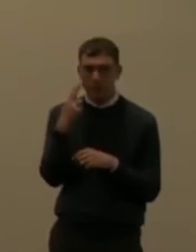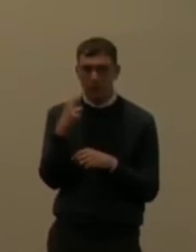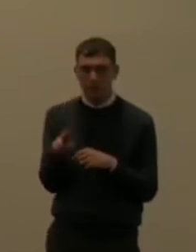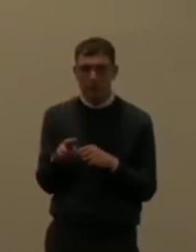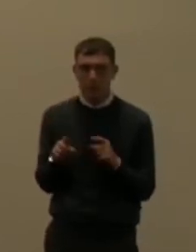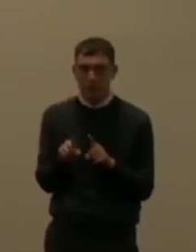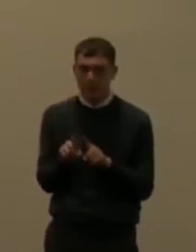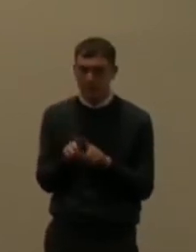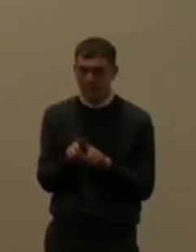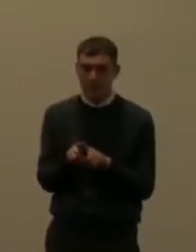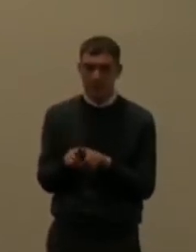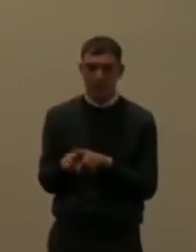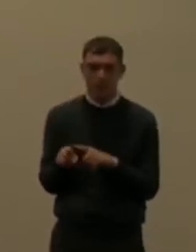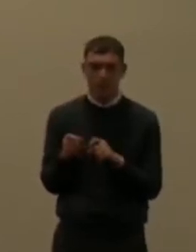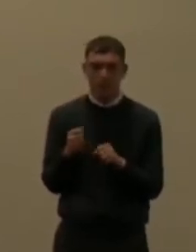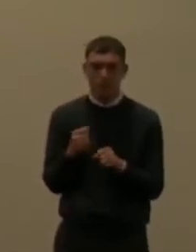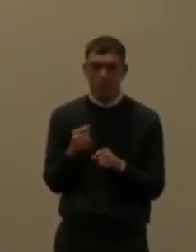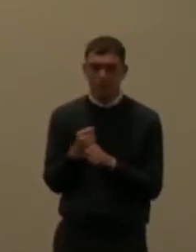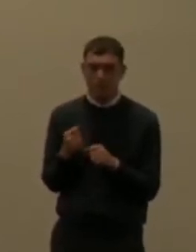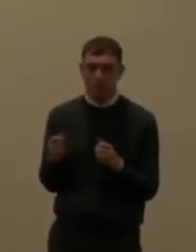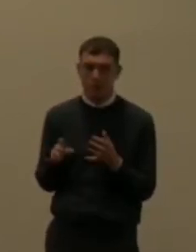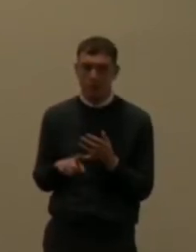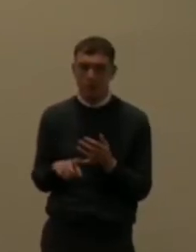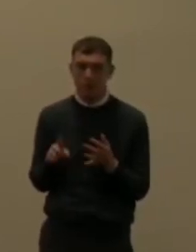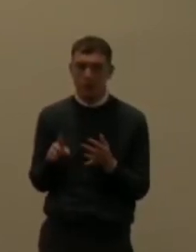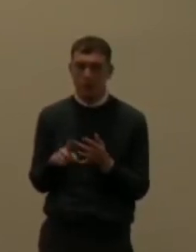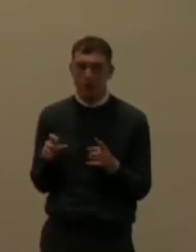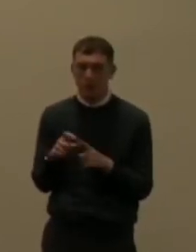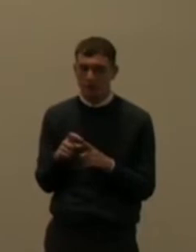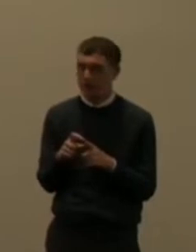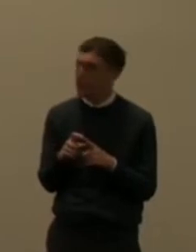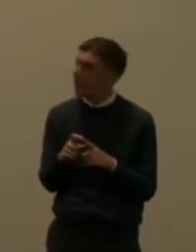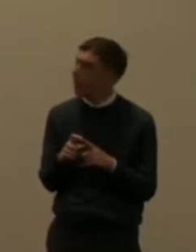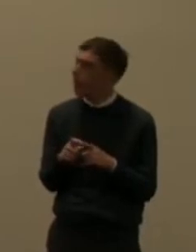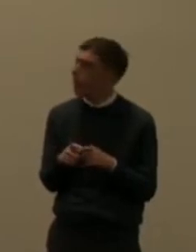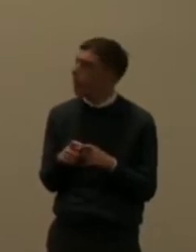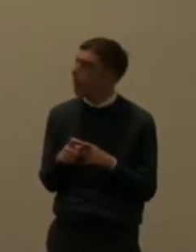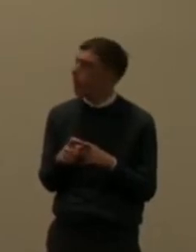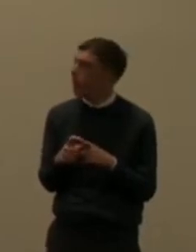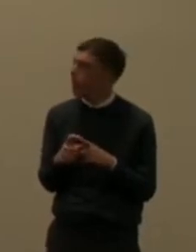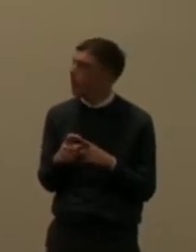grab the GUID, that you can grab it from here, of the